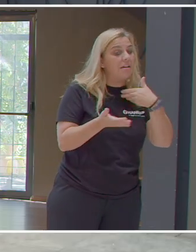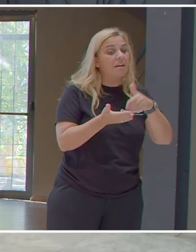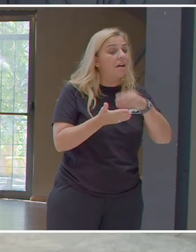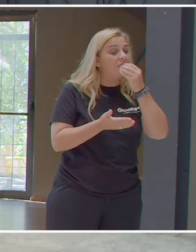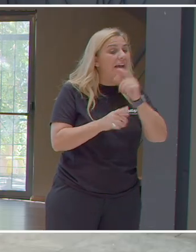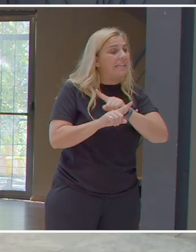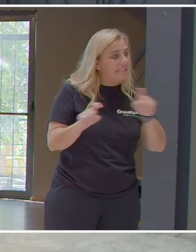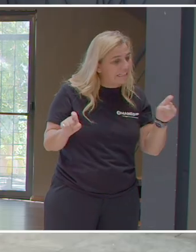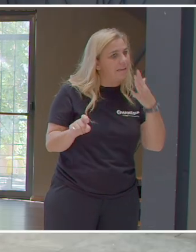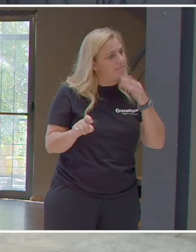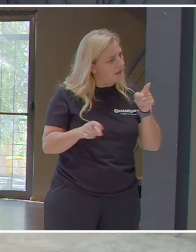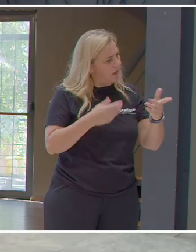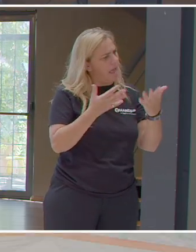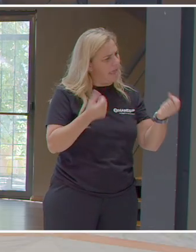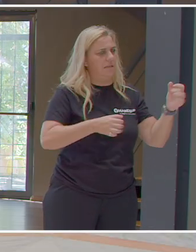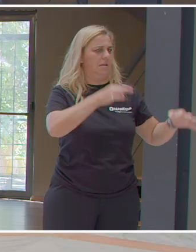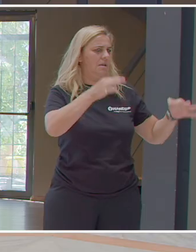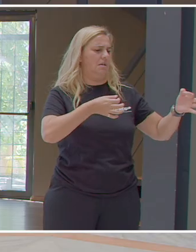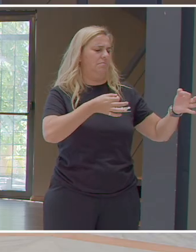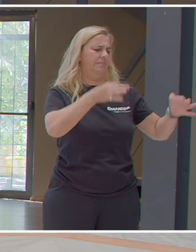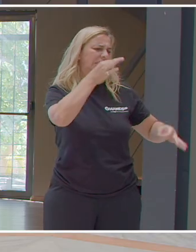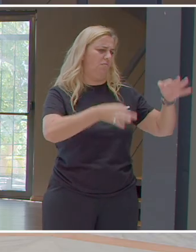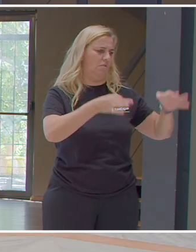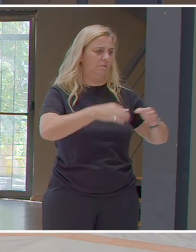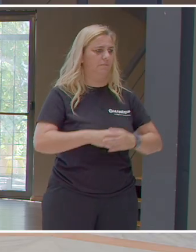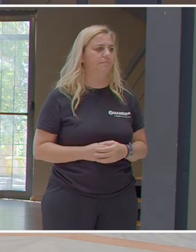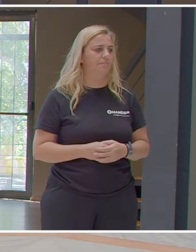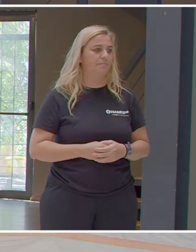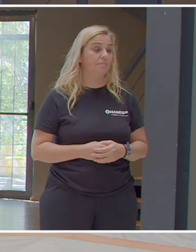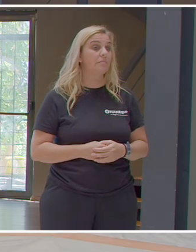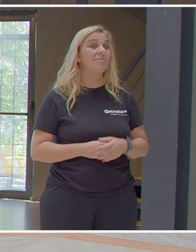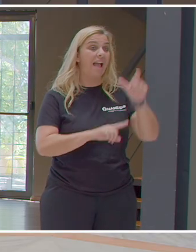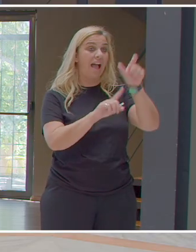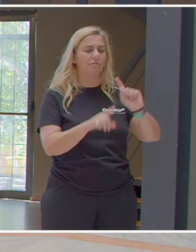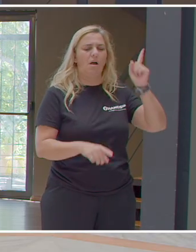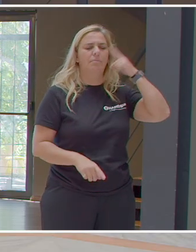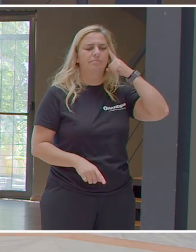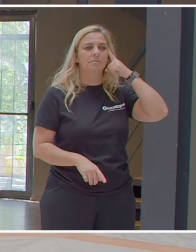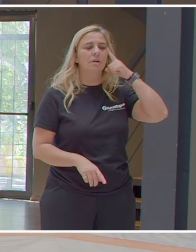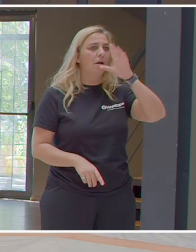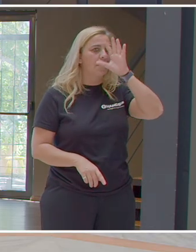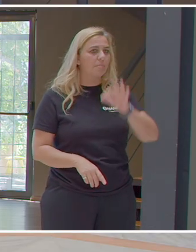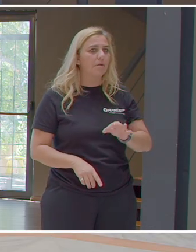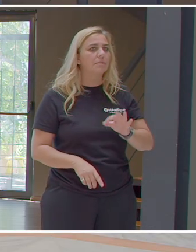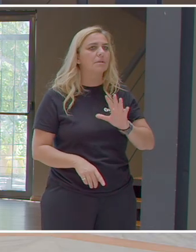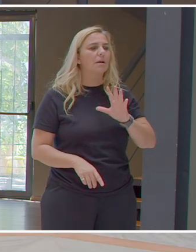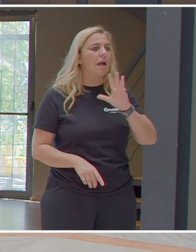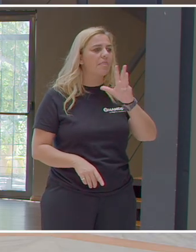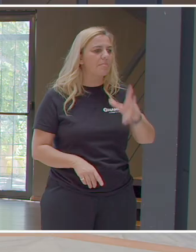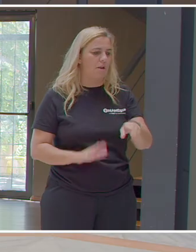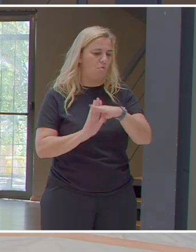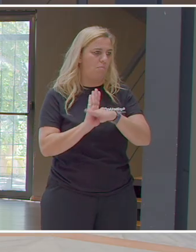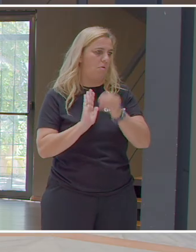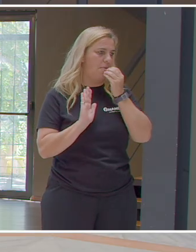to deal with this the best possible way. So he developed this incredibly helpful daily dozen, and it's so